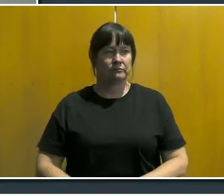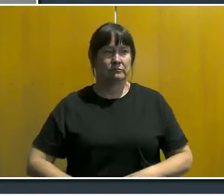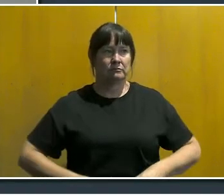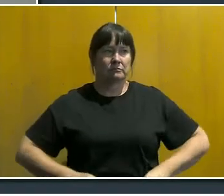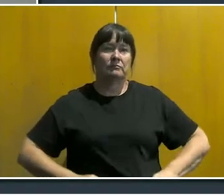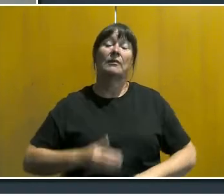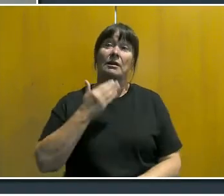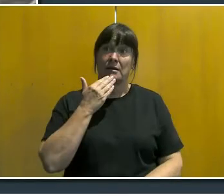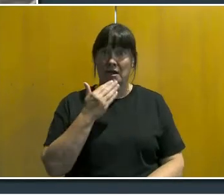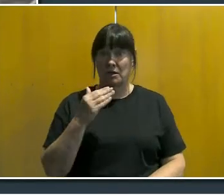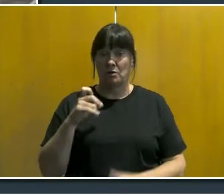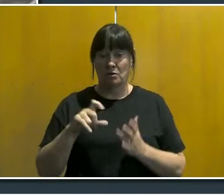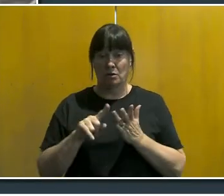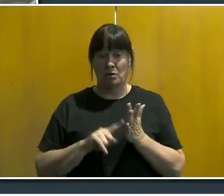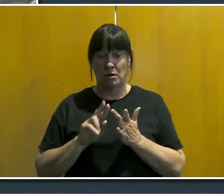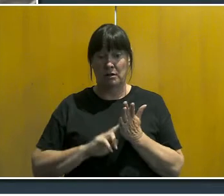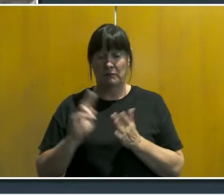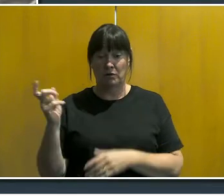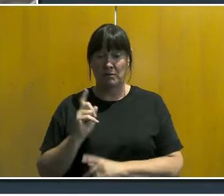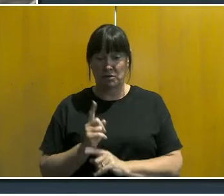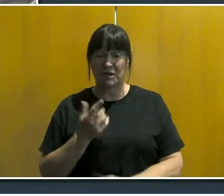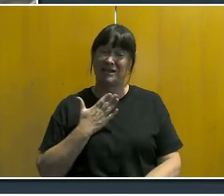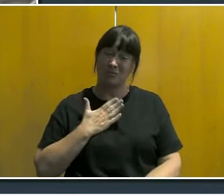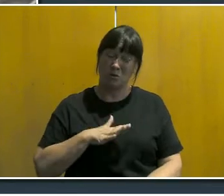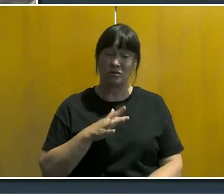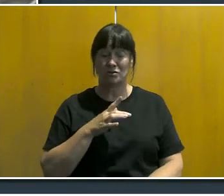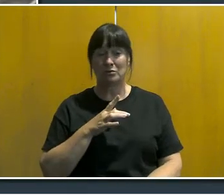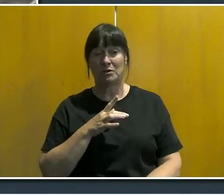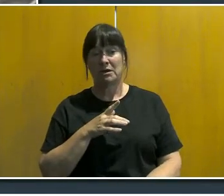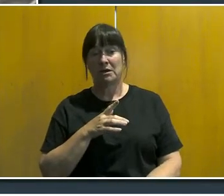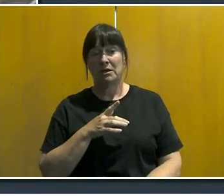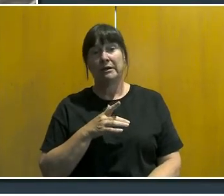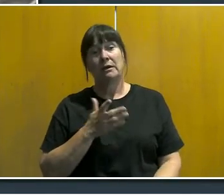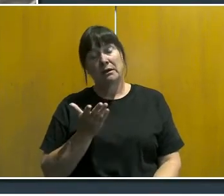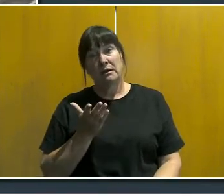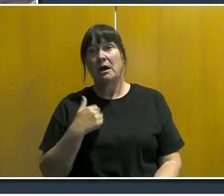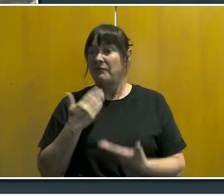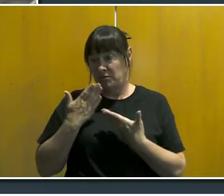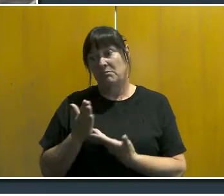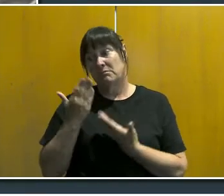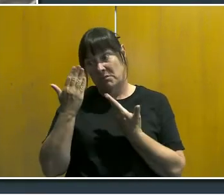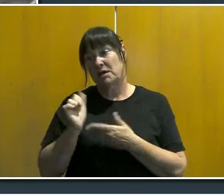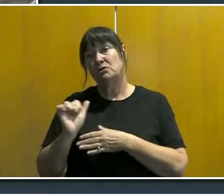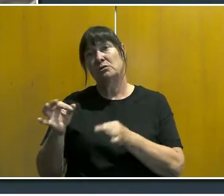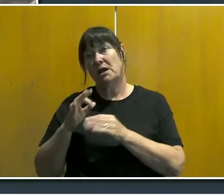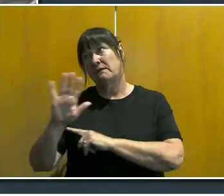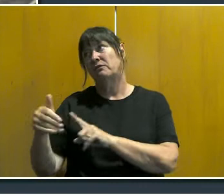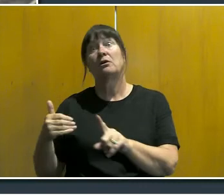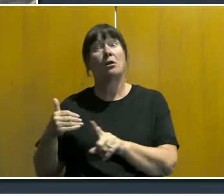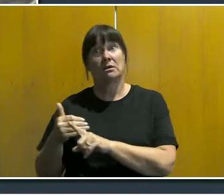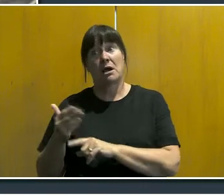Thank you, Colin, for coming today. And I did just want to take the opportunity, having admired your garden for many, many